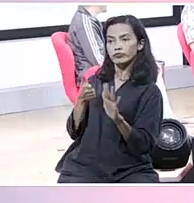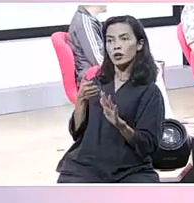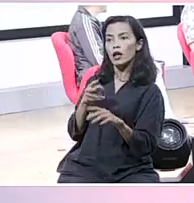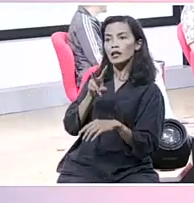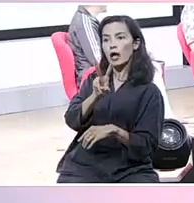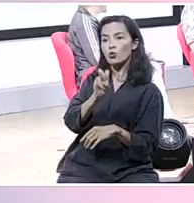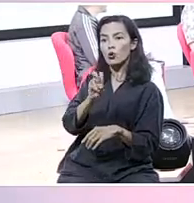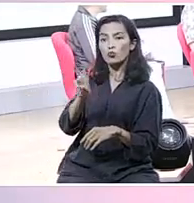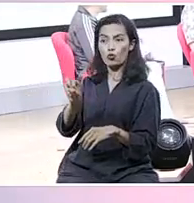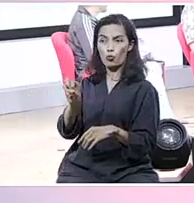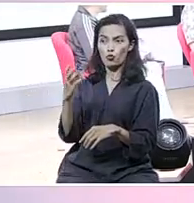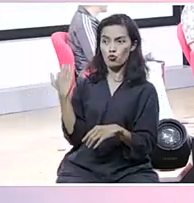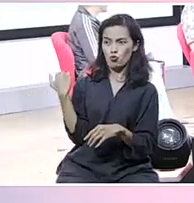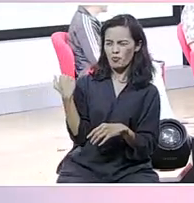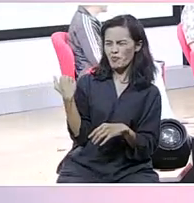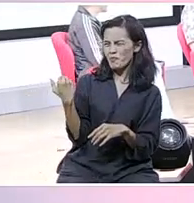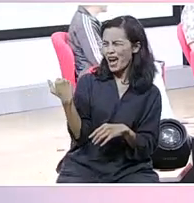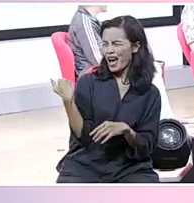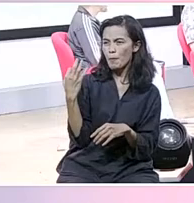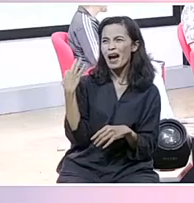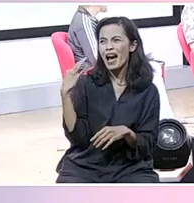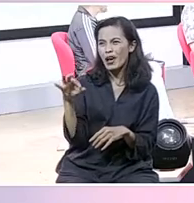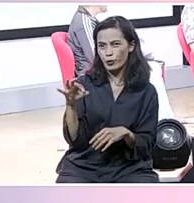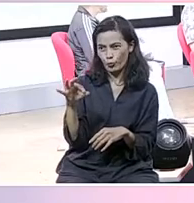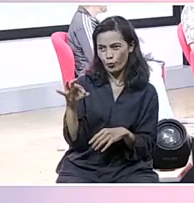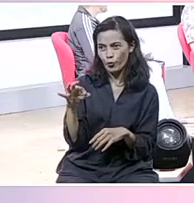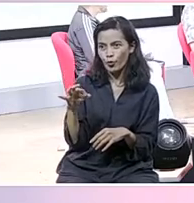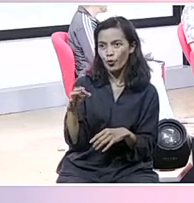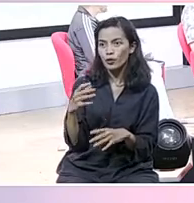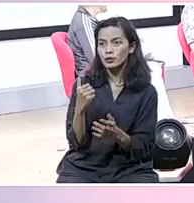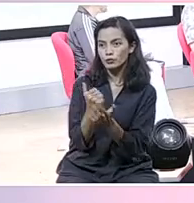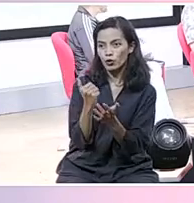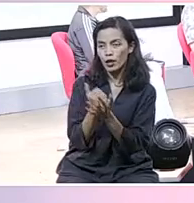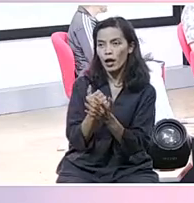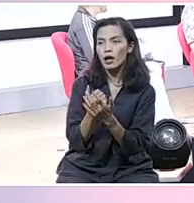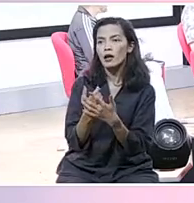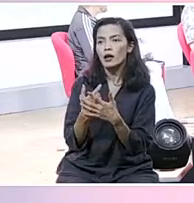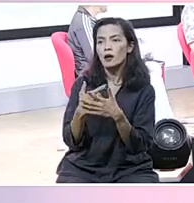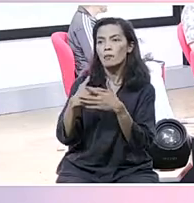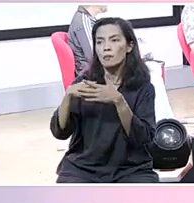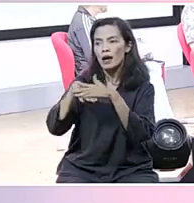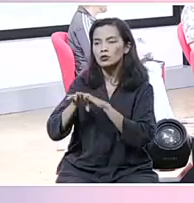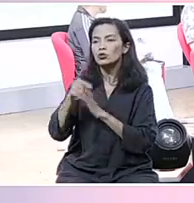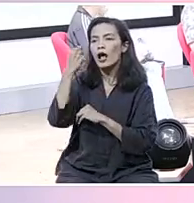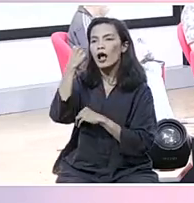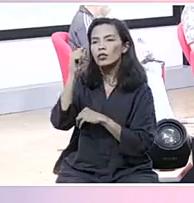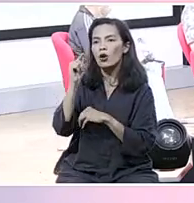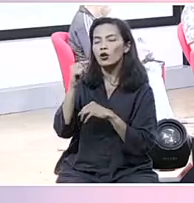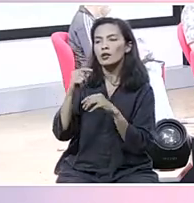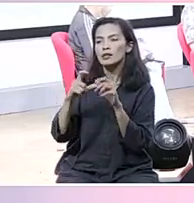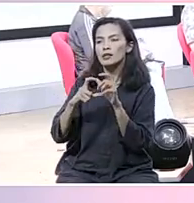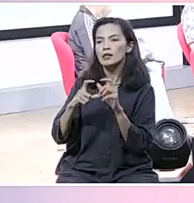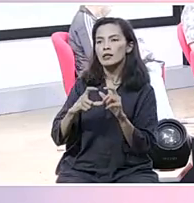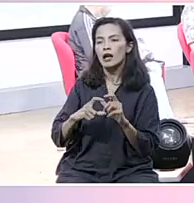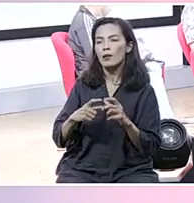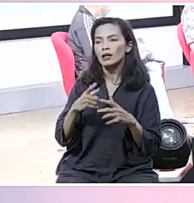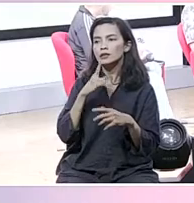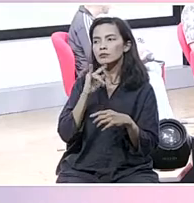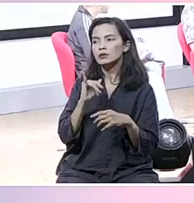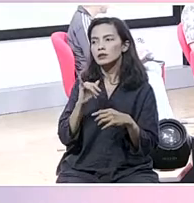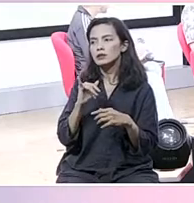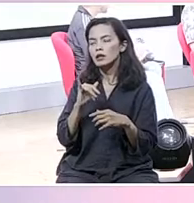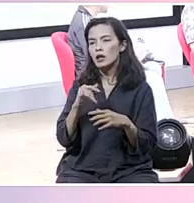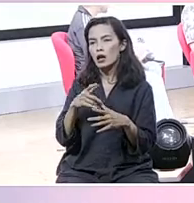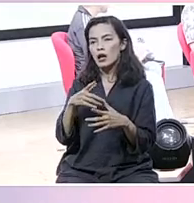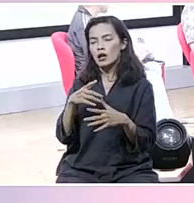that wasn't that long ago. And I actually joined the front office with the Seattle Storm. I run our social justice platform. It's called Force